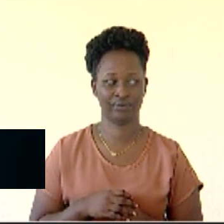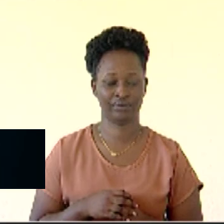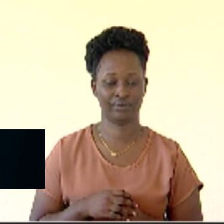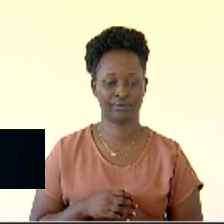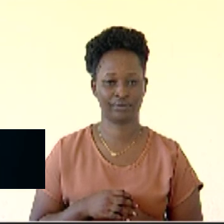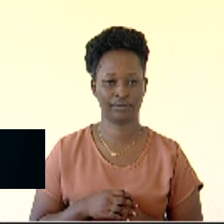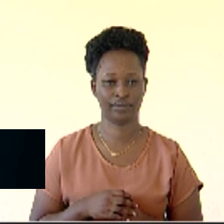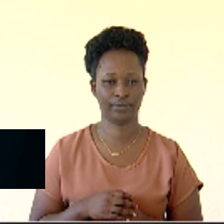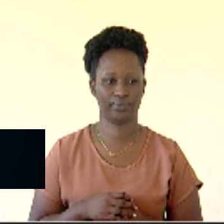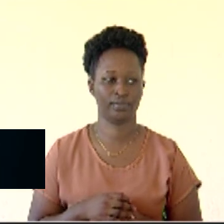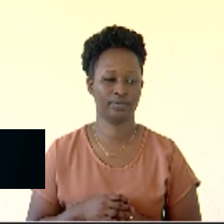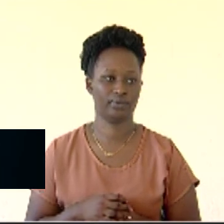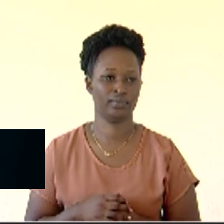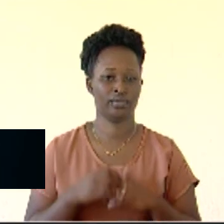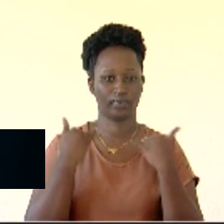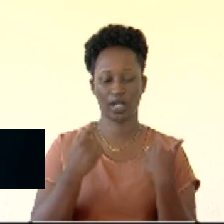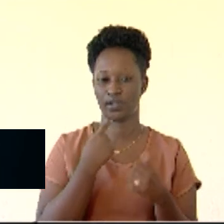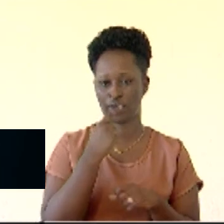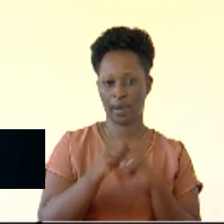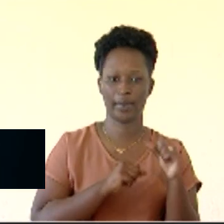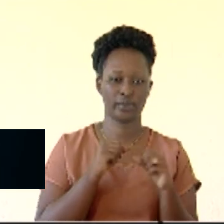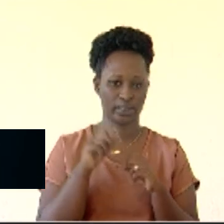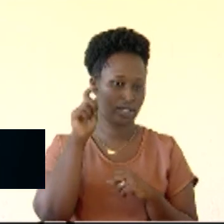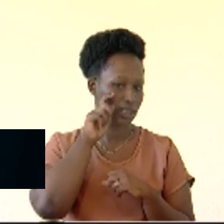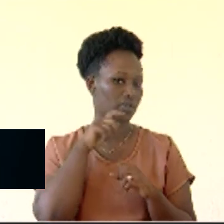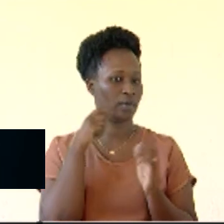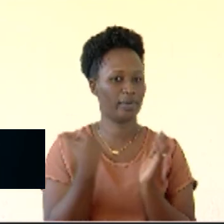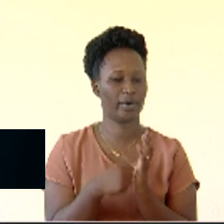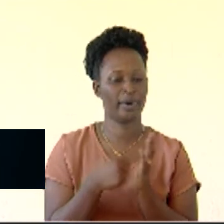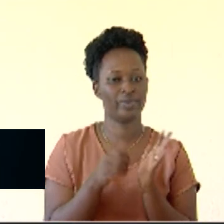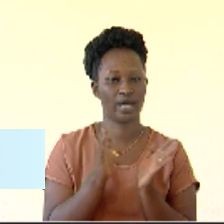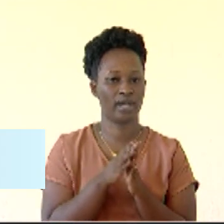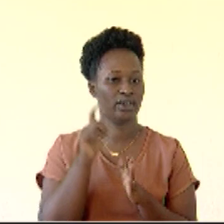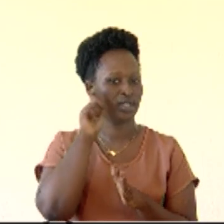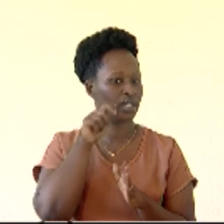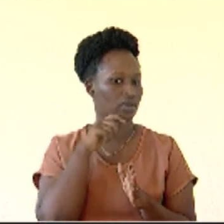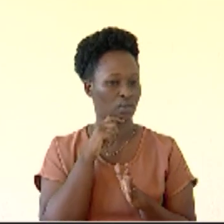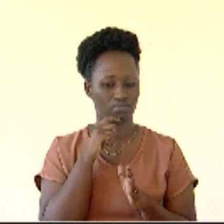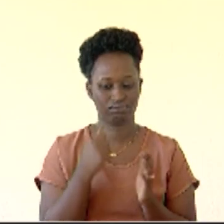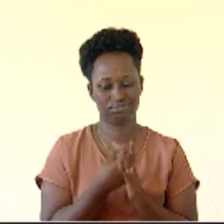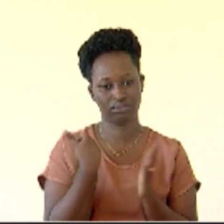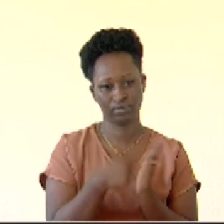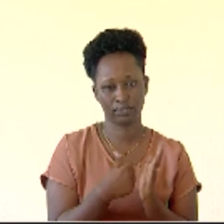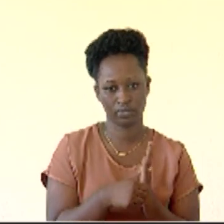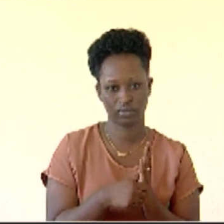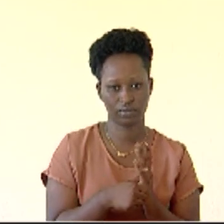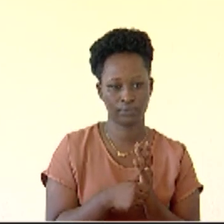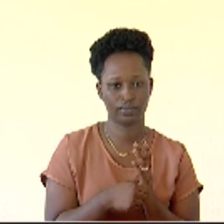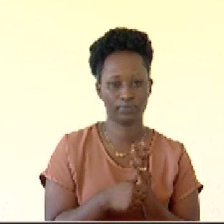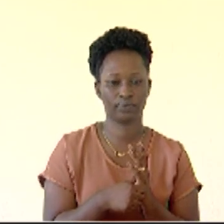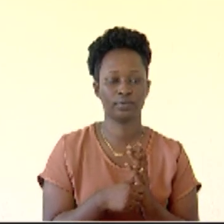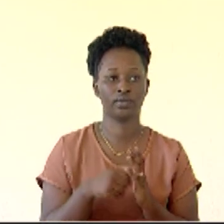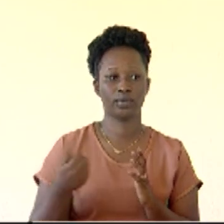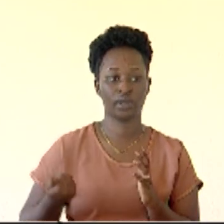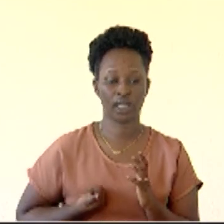So let's talk about sexual problems and even sexual disappointments. Automatically, in those kind of relationships, there must